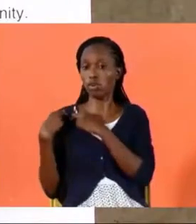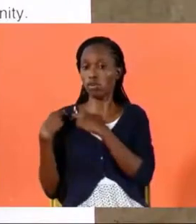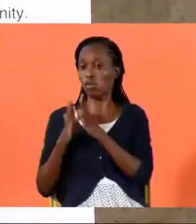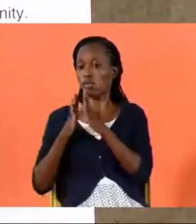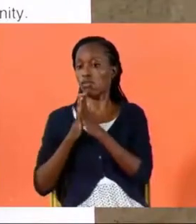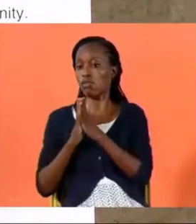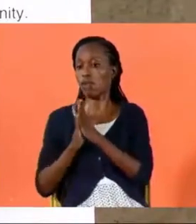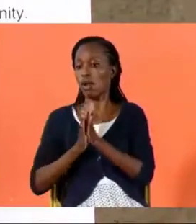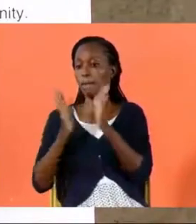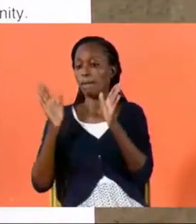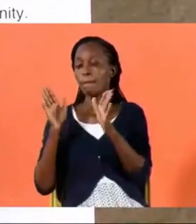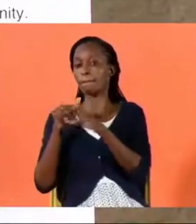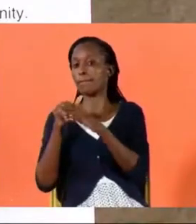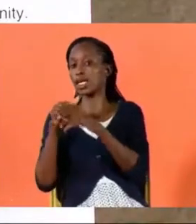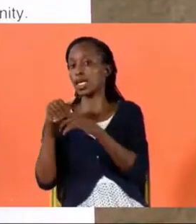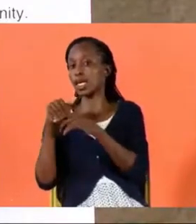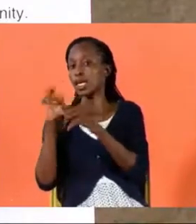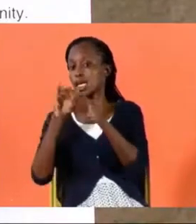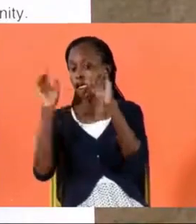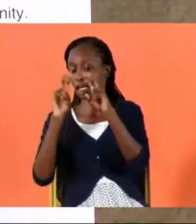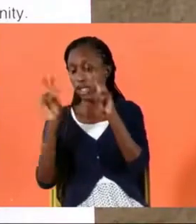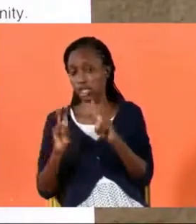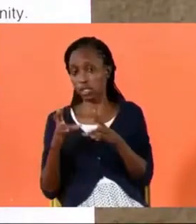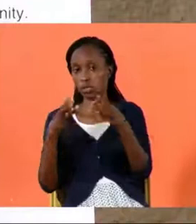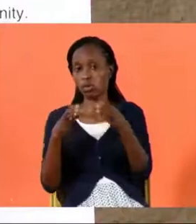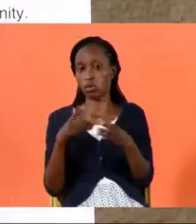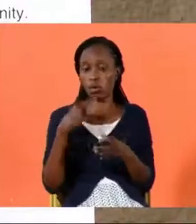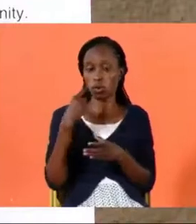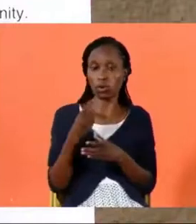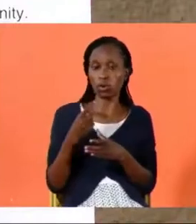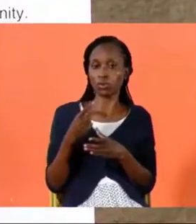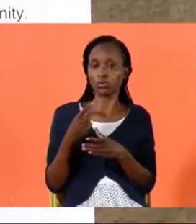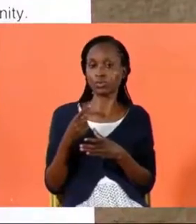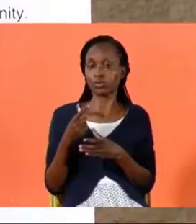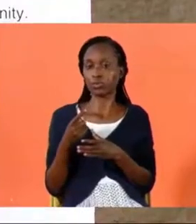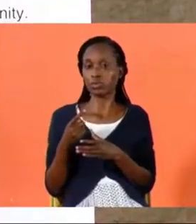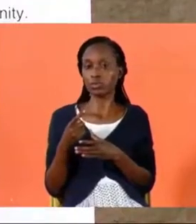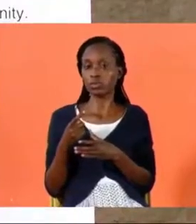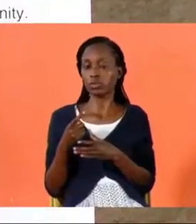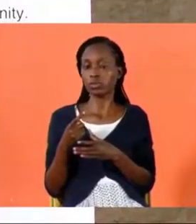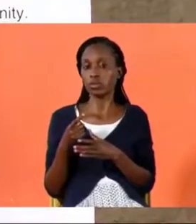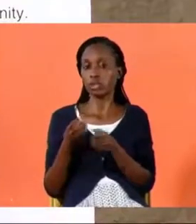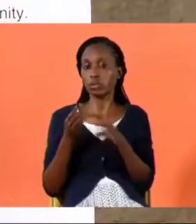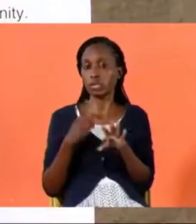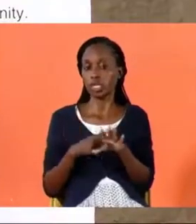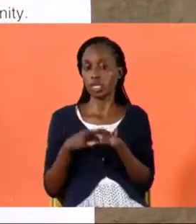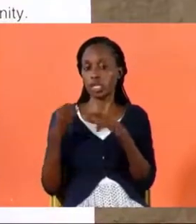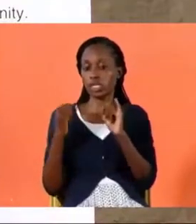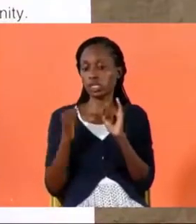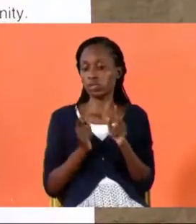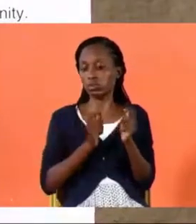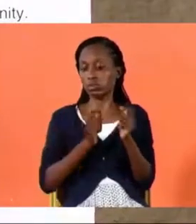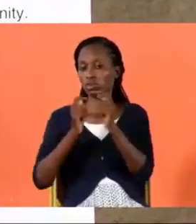companies who very regularly, and I'm coming to the end with this, very regularly try and transfer,